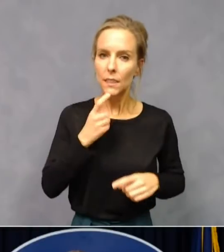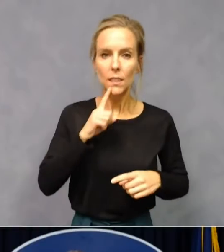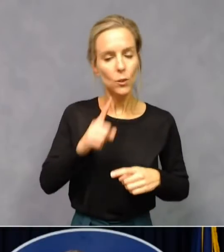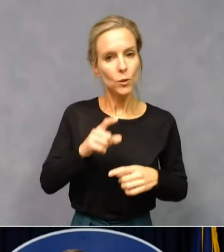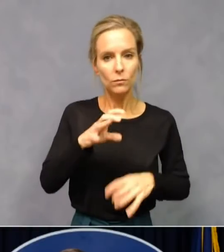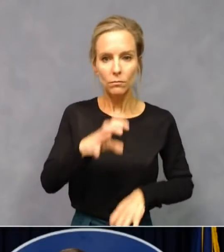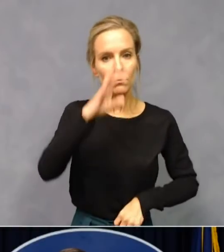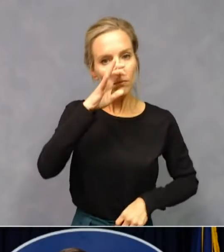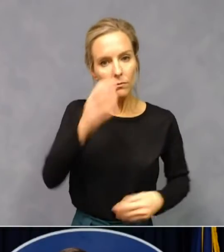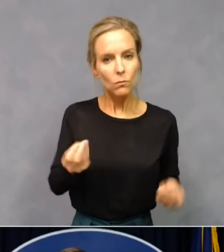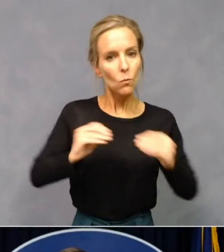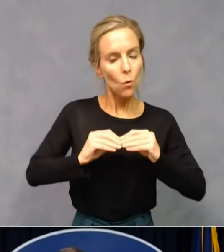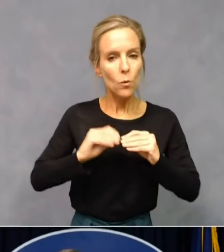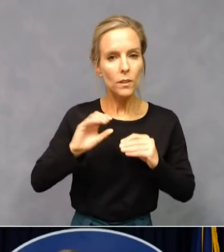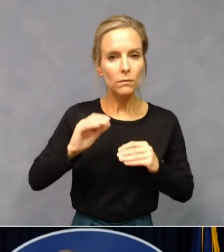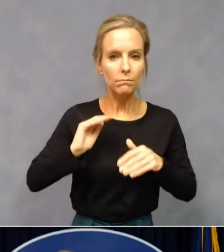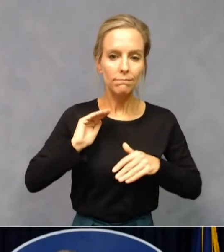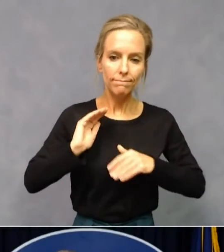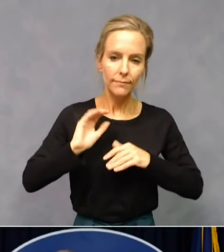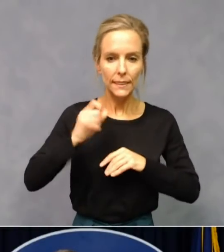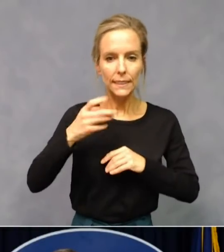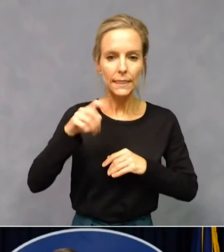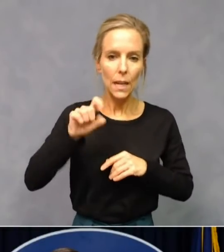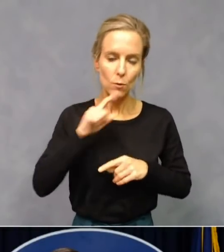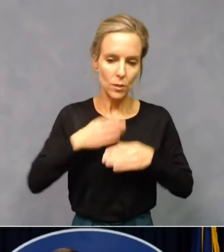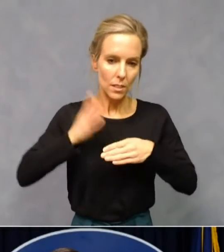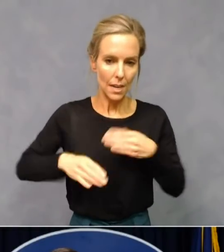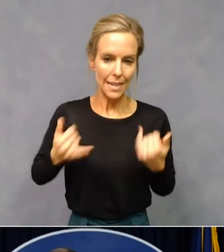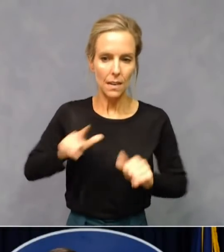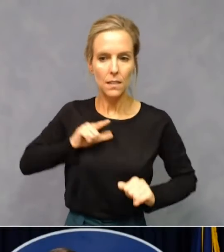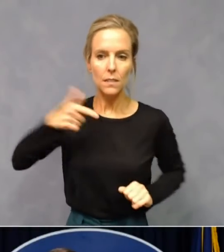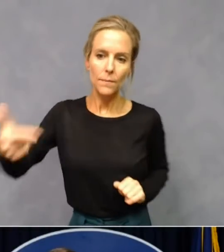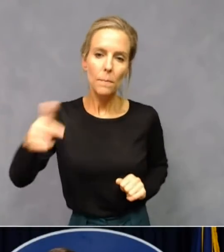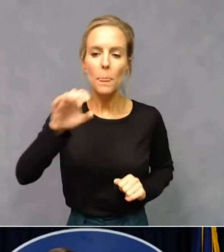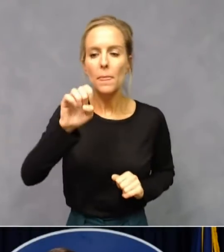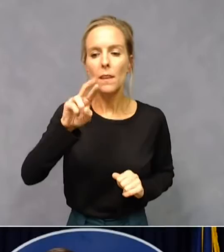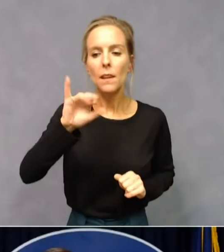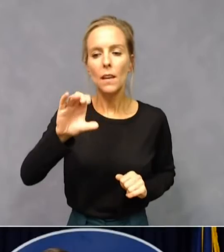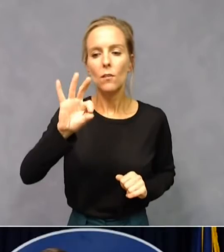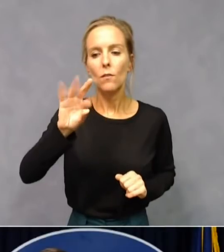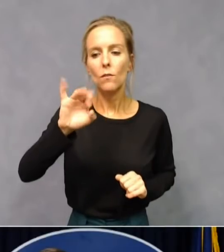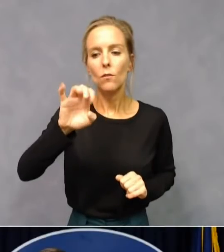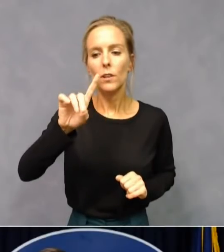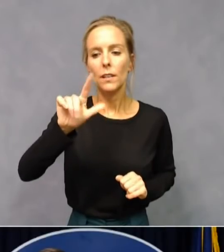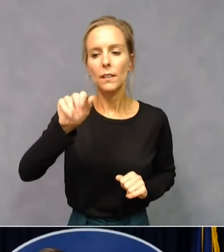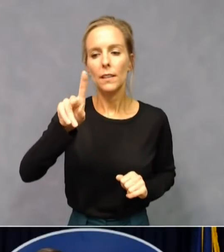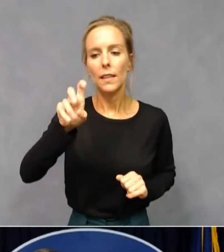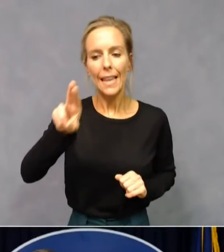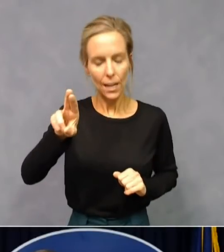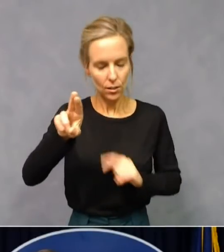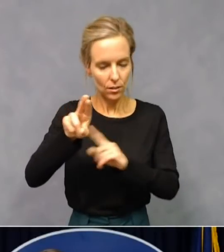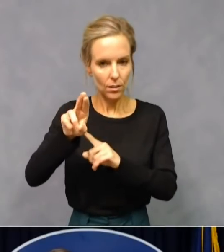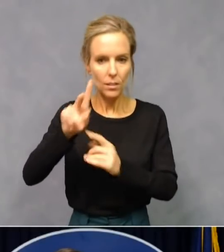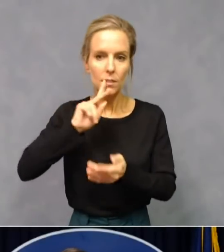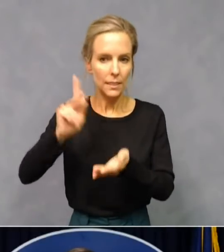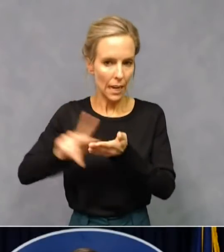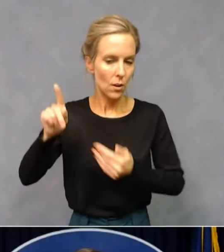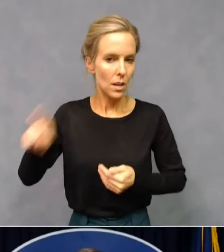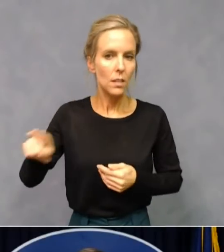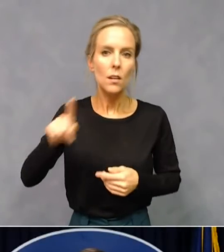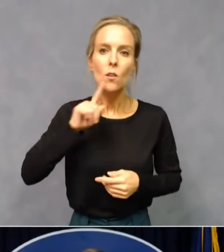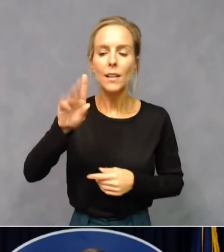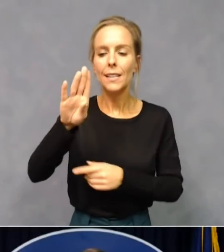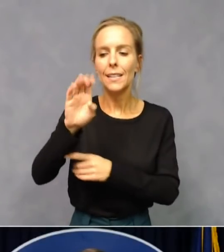done. We'll turn it over now to Secretary Eric Freelander, who has an update on pandemic EBT that I